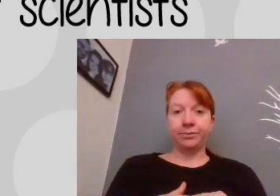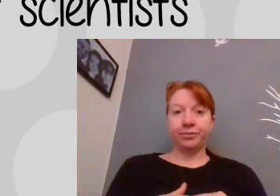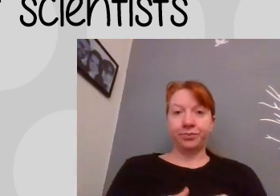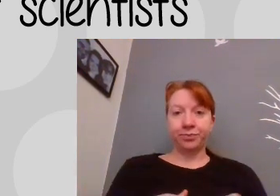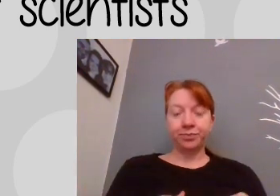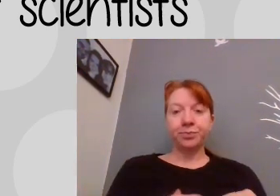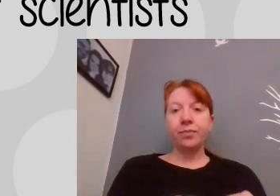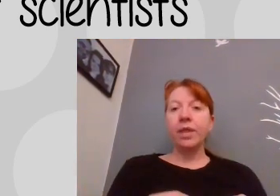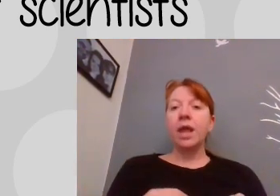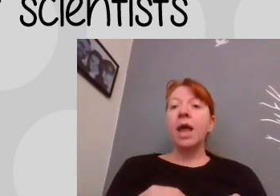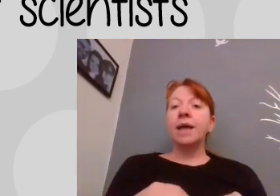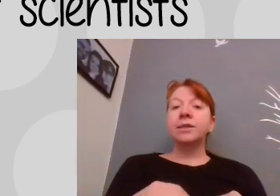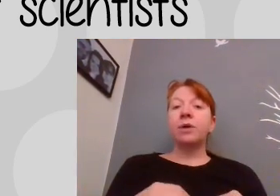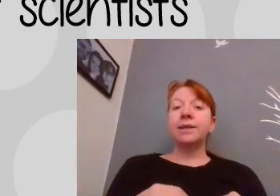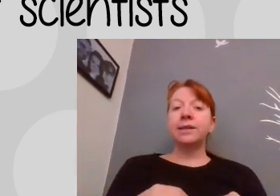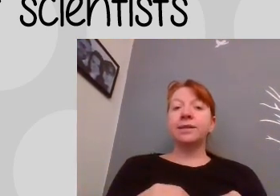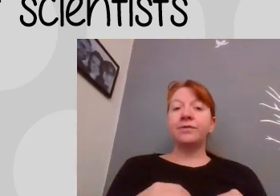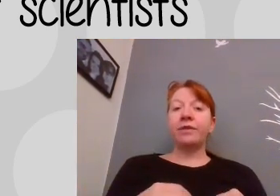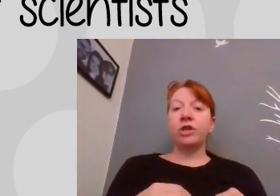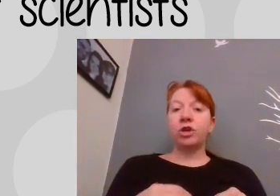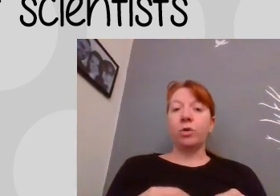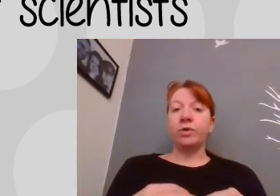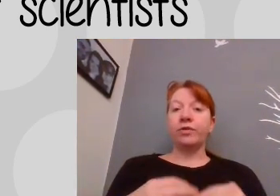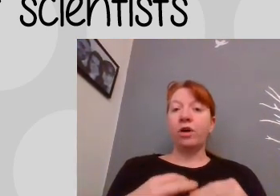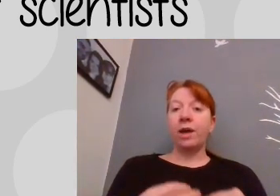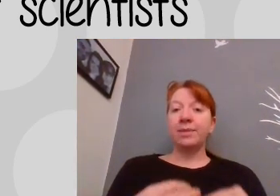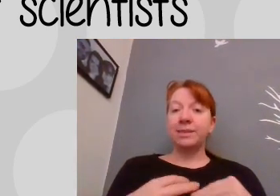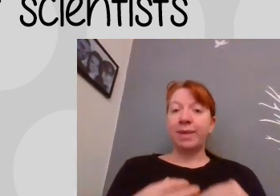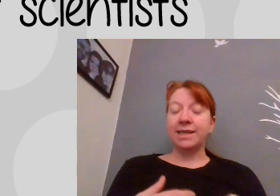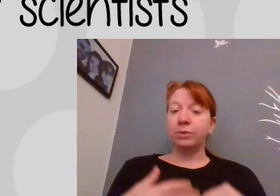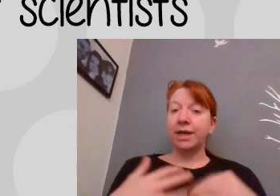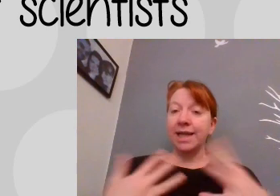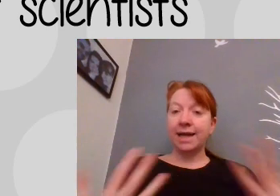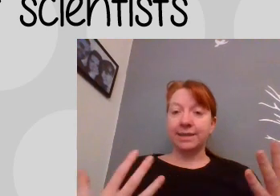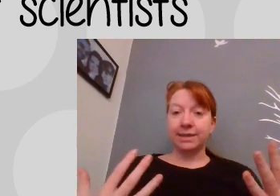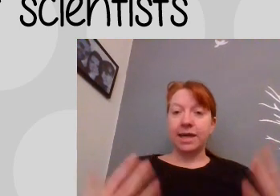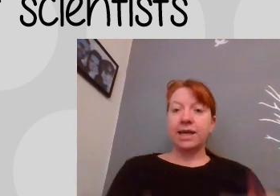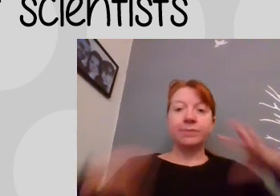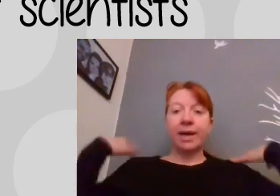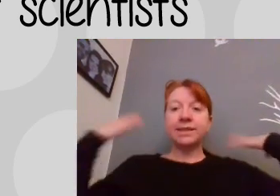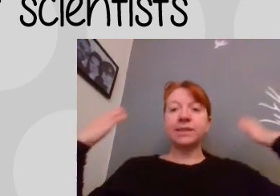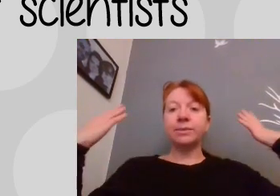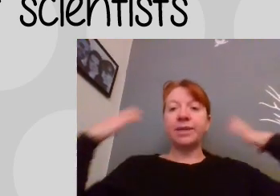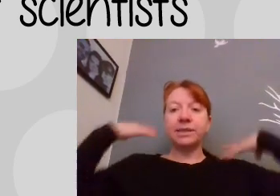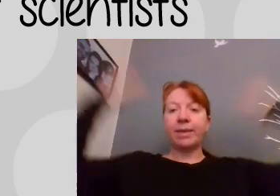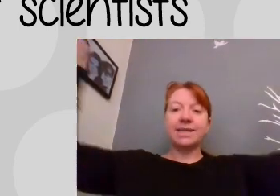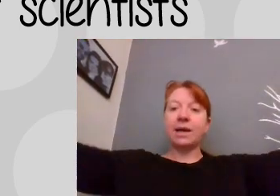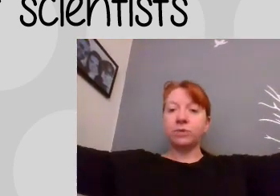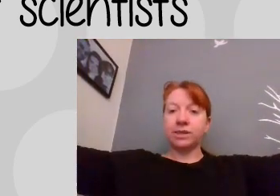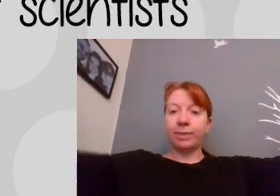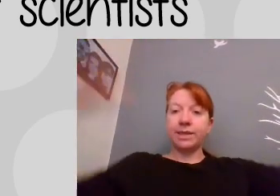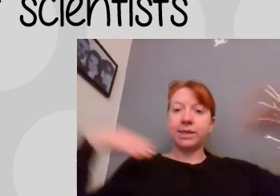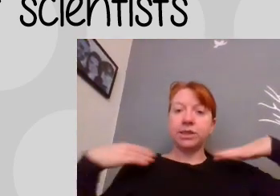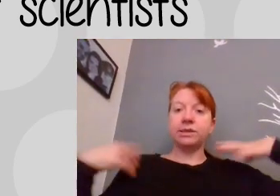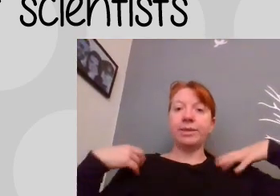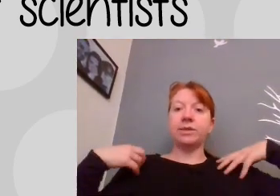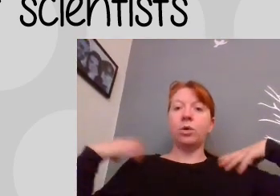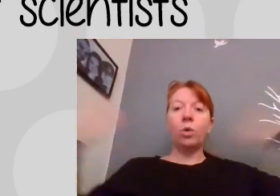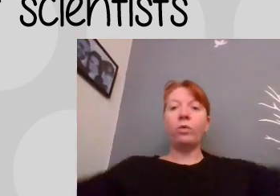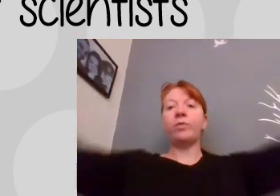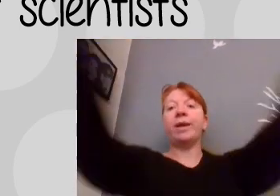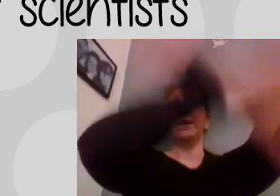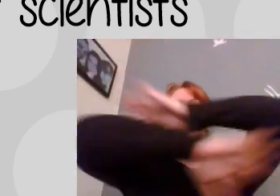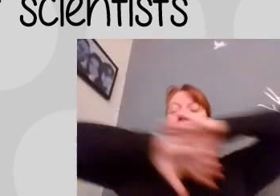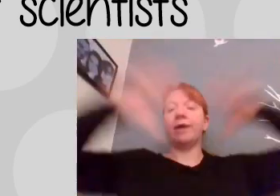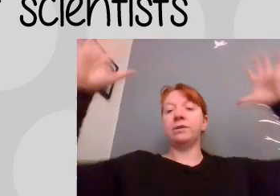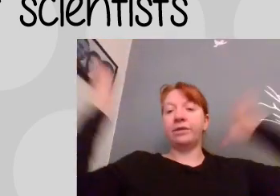circumstances. So Einstein's theory showed that time and space were connected. Space doesn't mean space, outer space. It just means